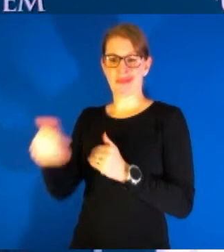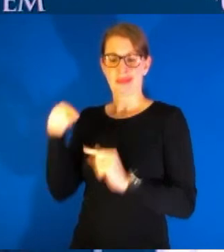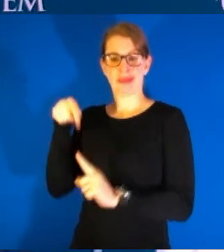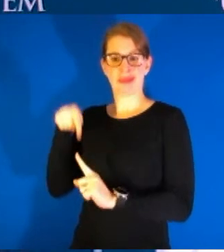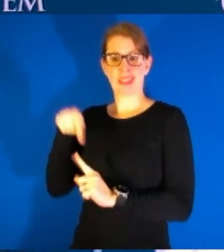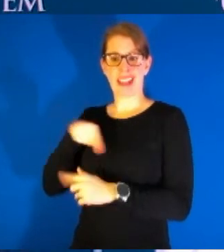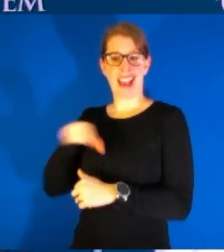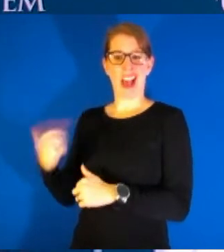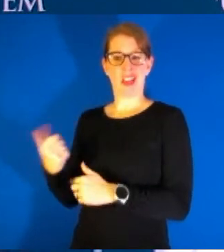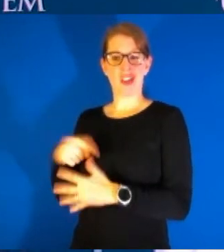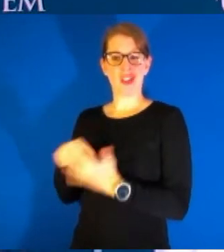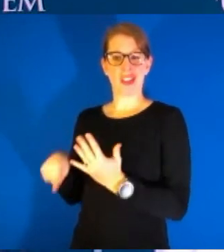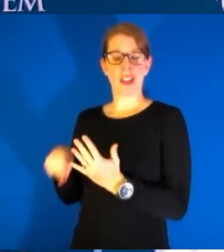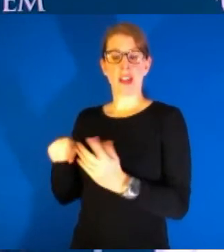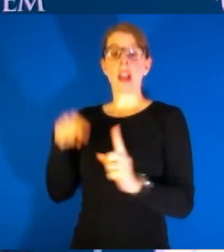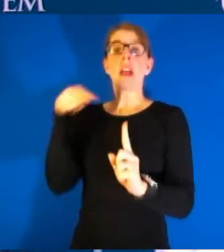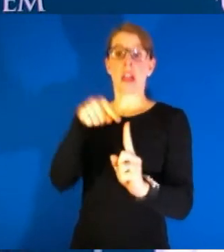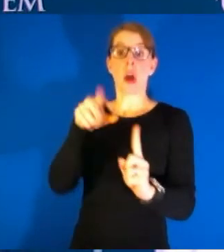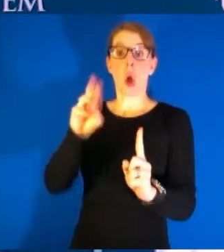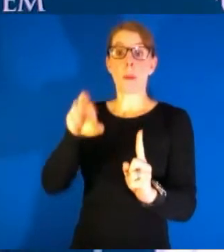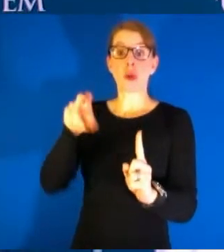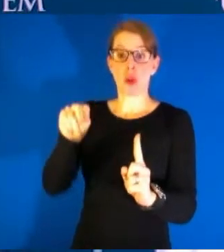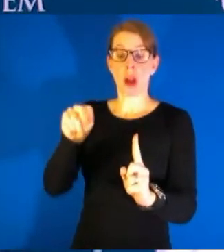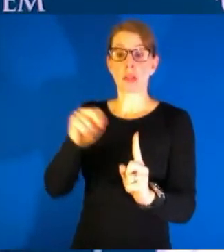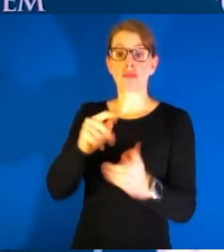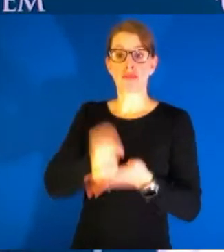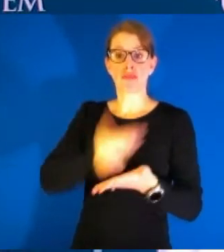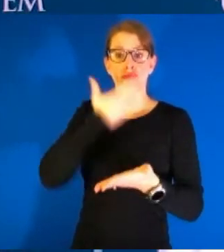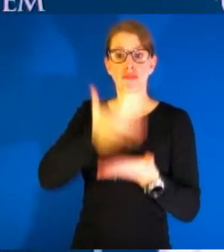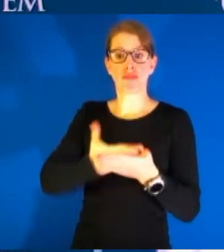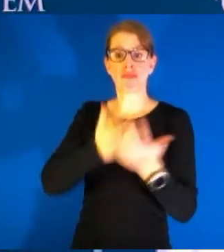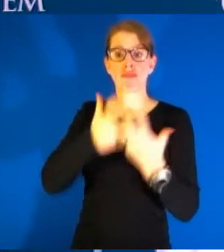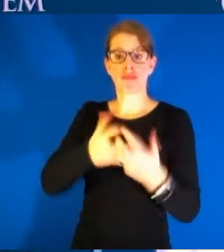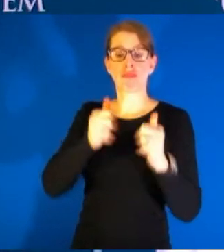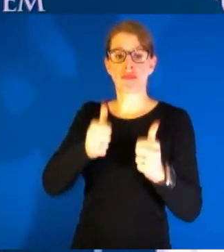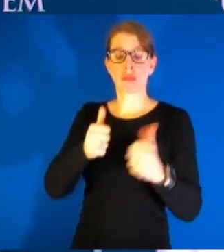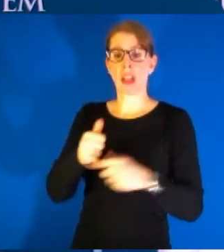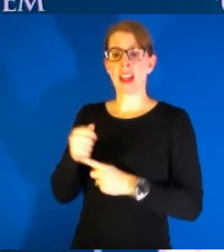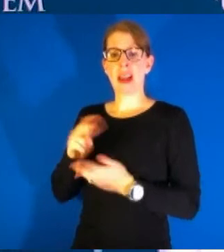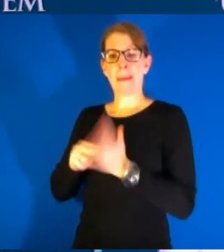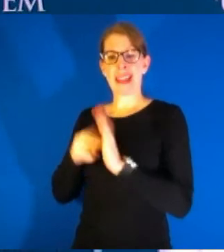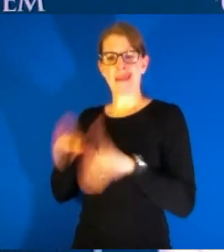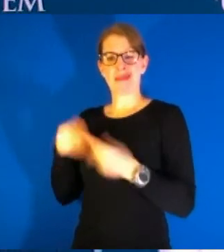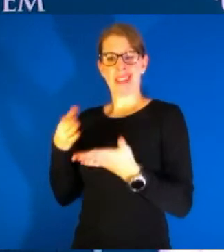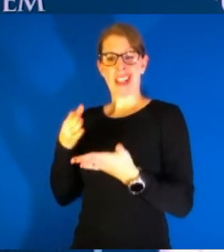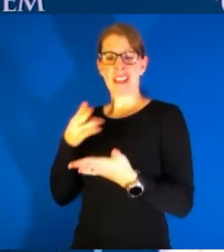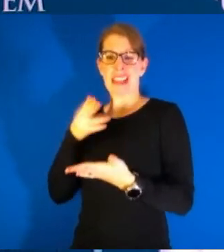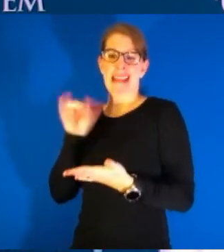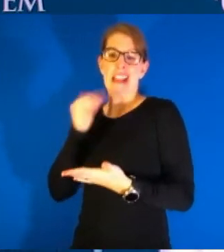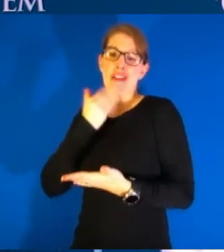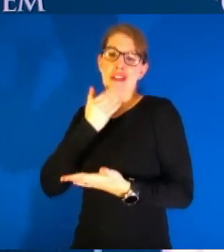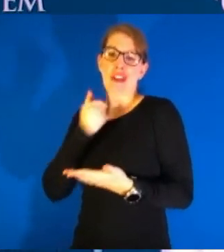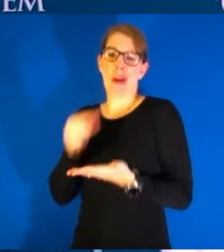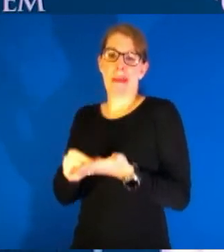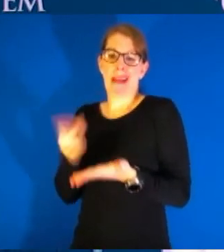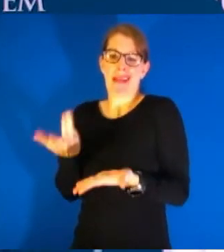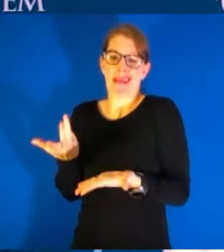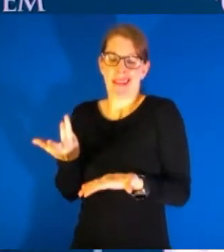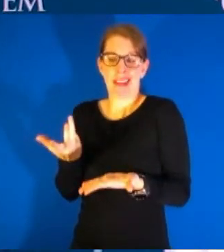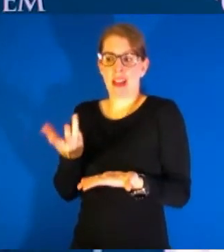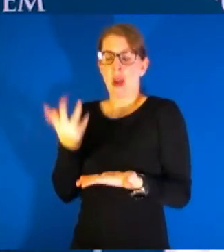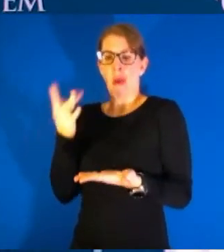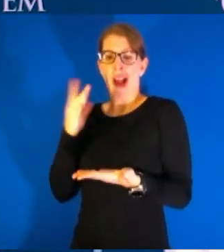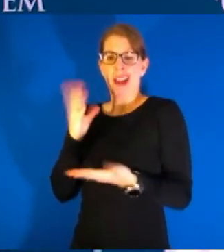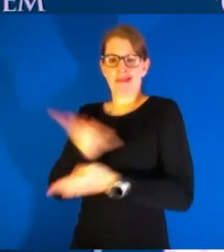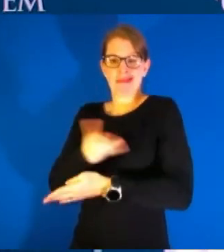of it. It's not helpful therapy. It's essentially giving a sugar pill. And so at this point, there's no reason to give them because we're not seeing